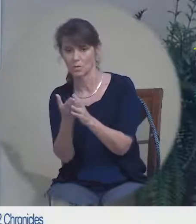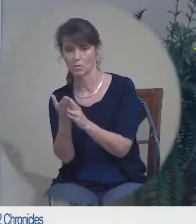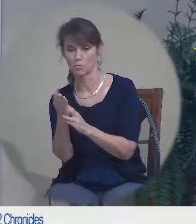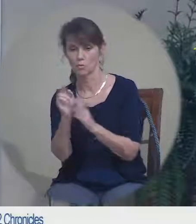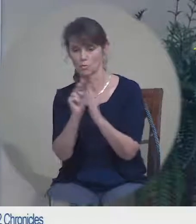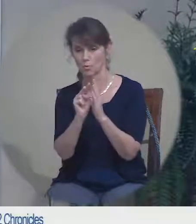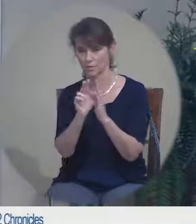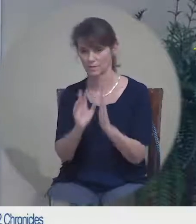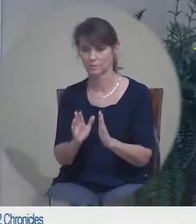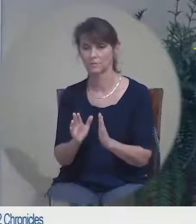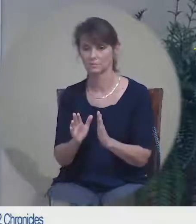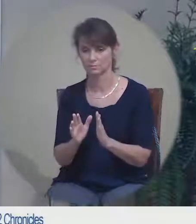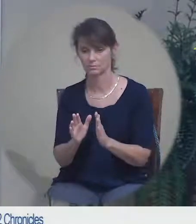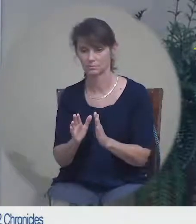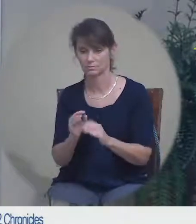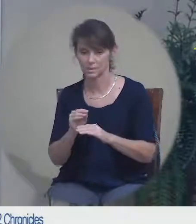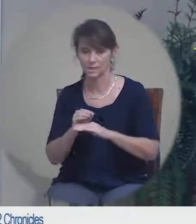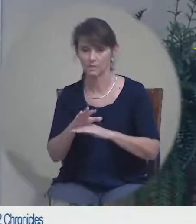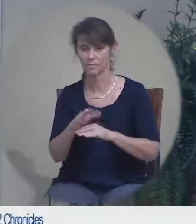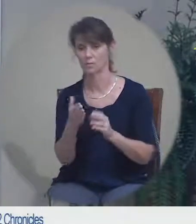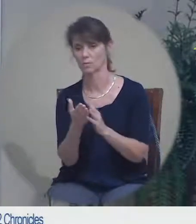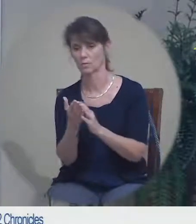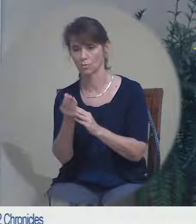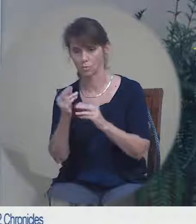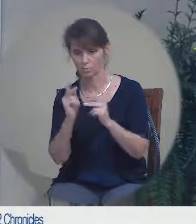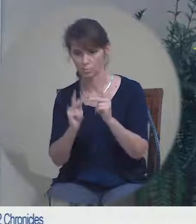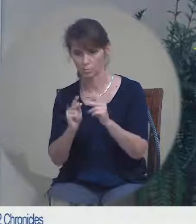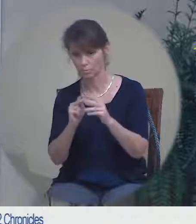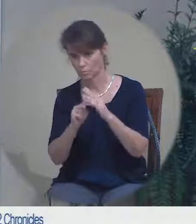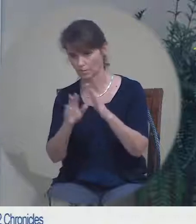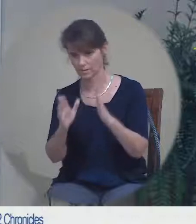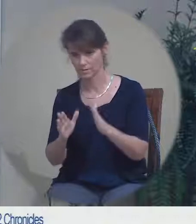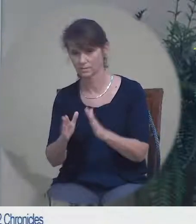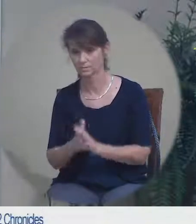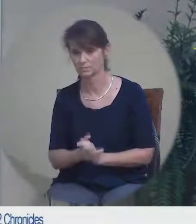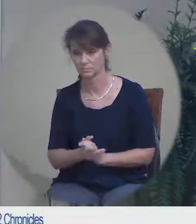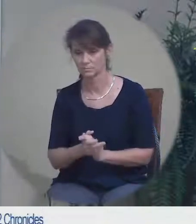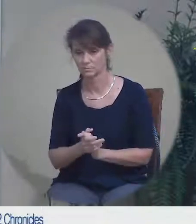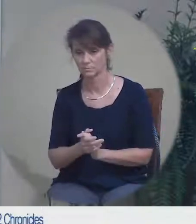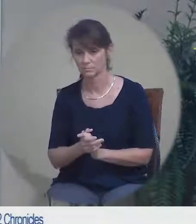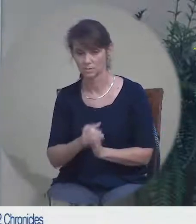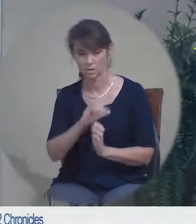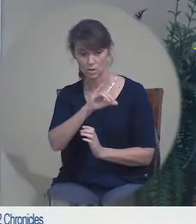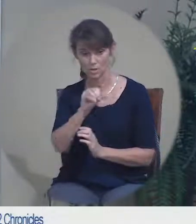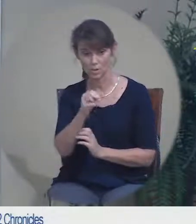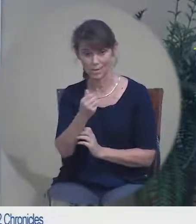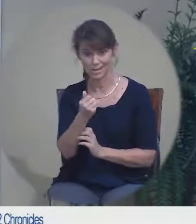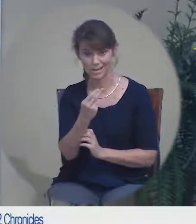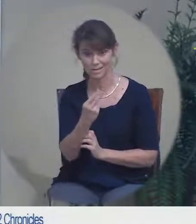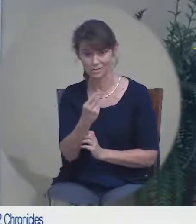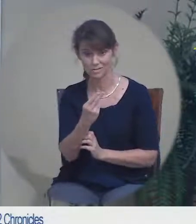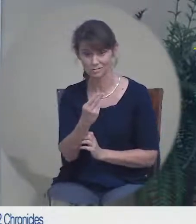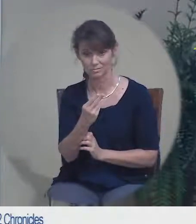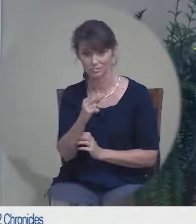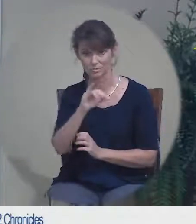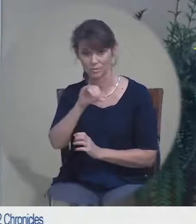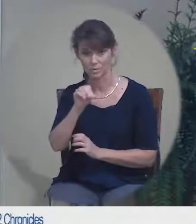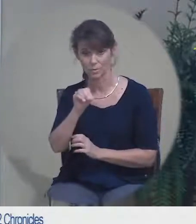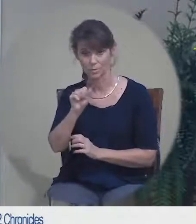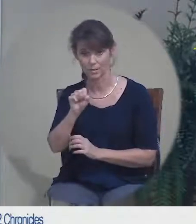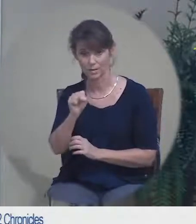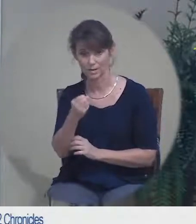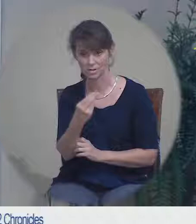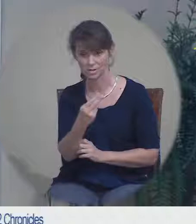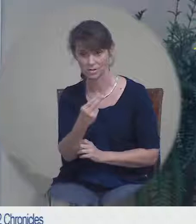things. And we made the notation that Joash, who would have been one that Elisha